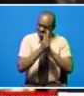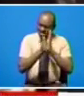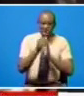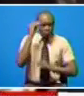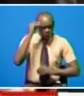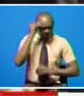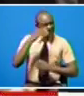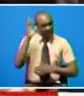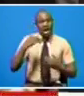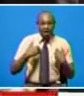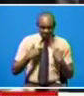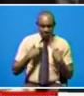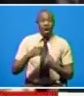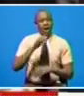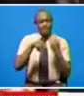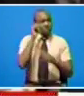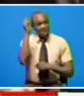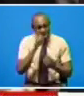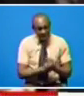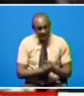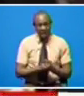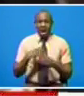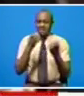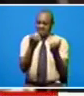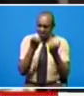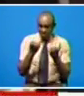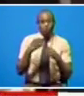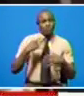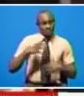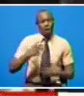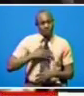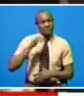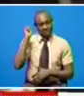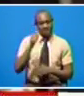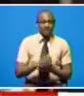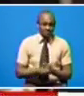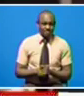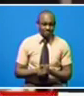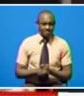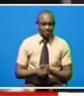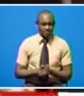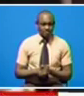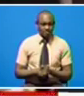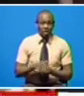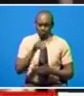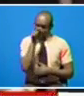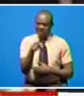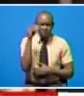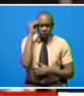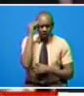knowledge of Kenya and the needs of our people. With this